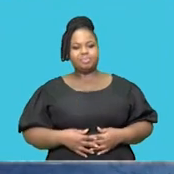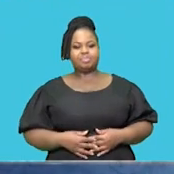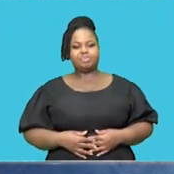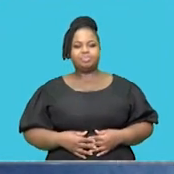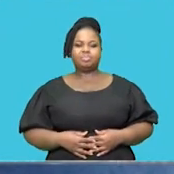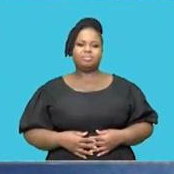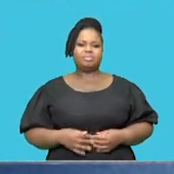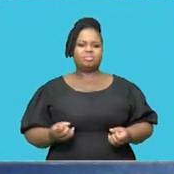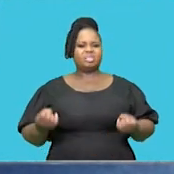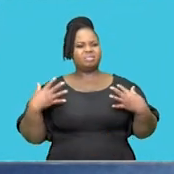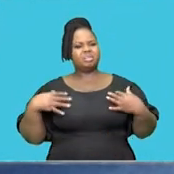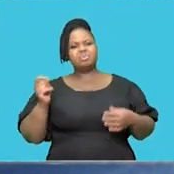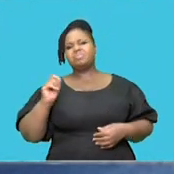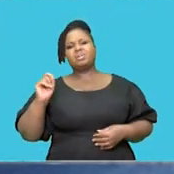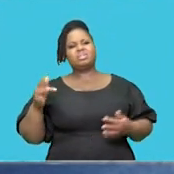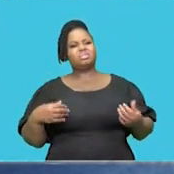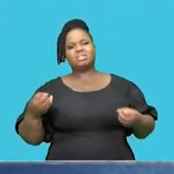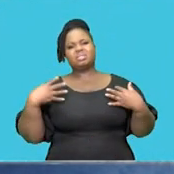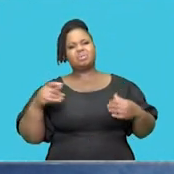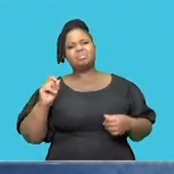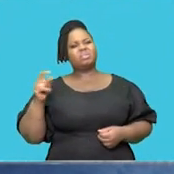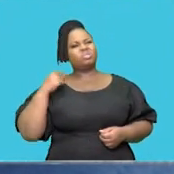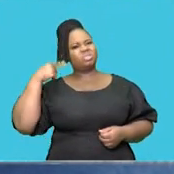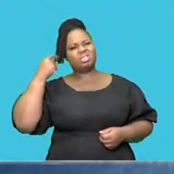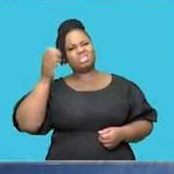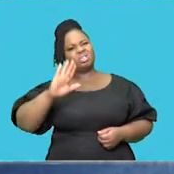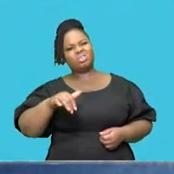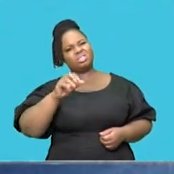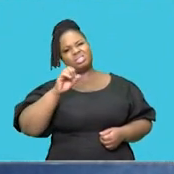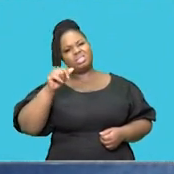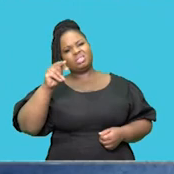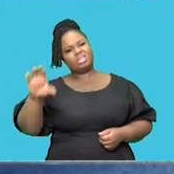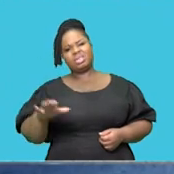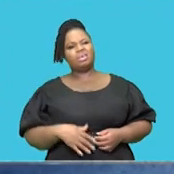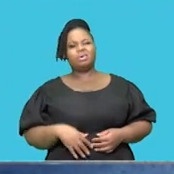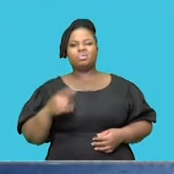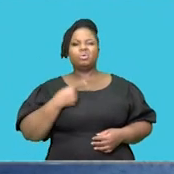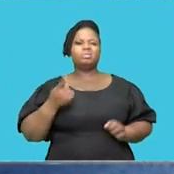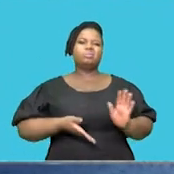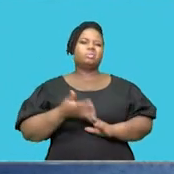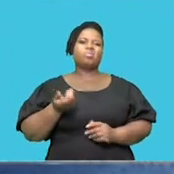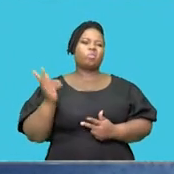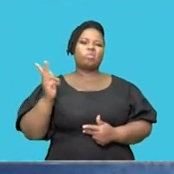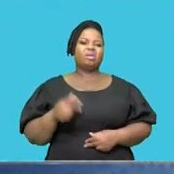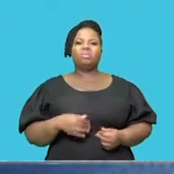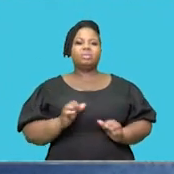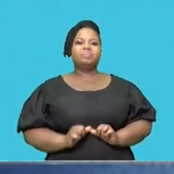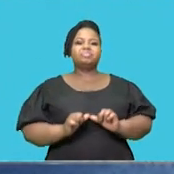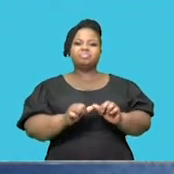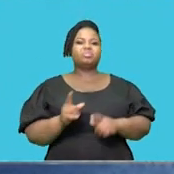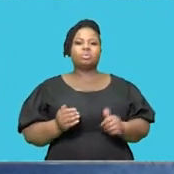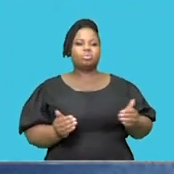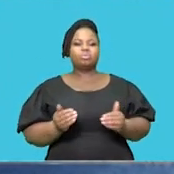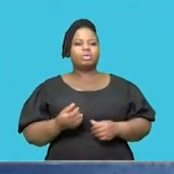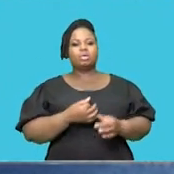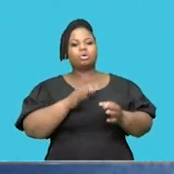Mazosilethela amapedi lana, mazosilethela amapedi, mazosihlanyela wona yini ini. Yeah, if it fails, you'll never sustain, you can't cope like